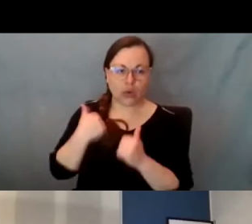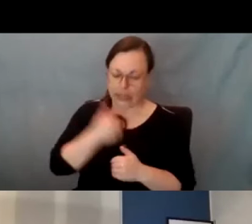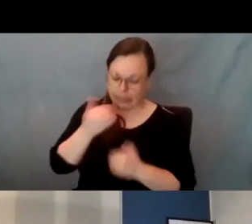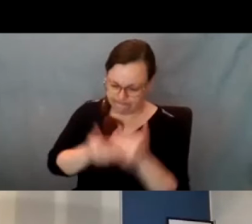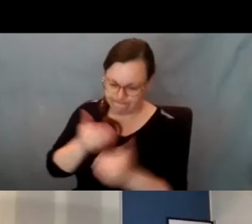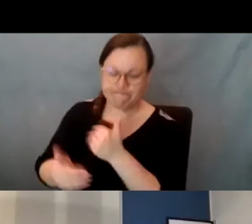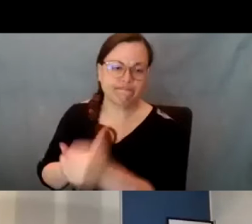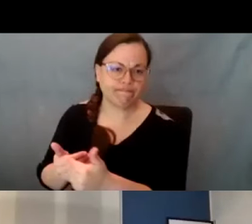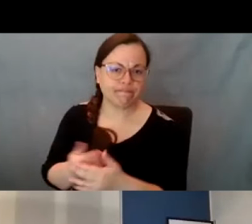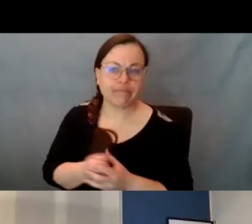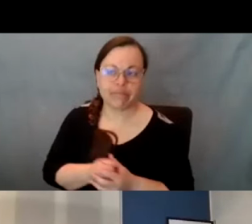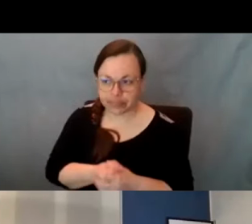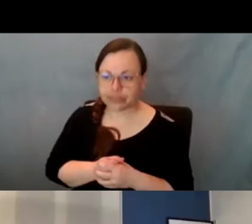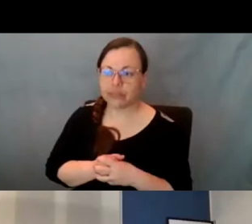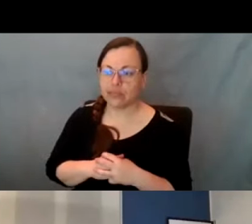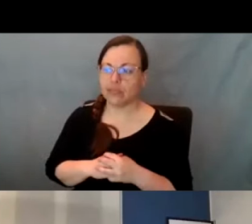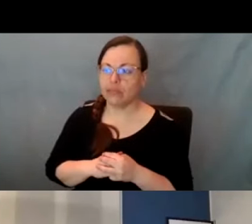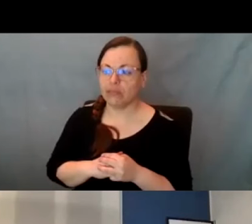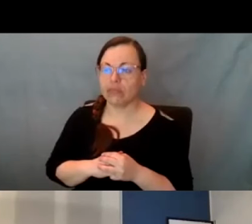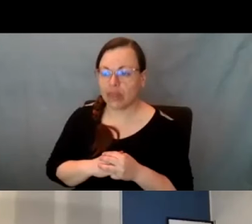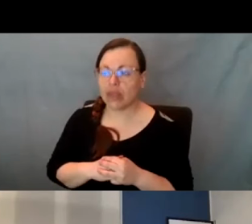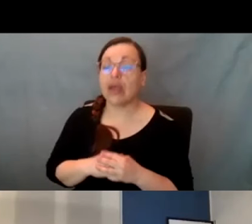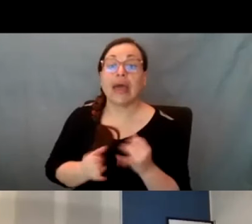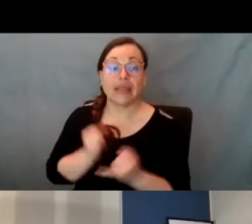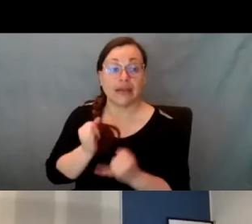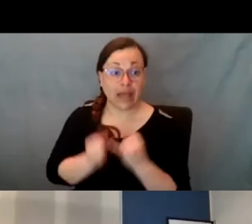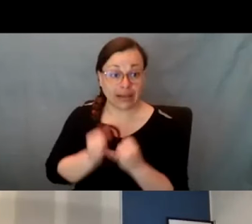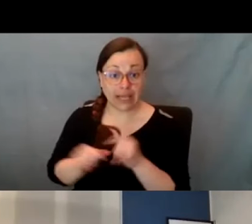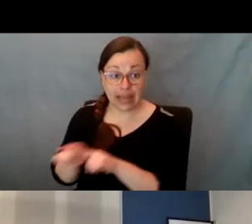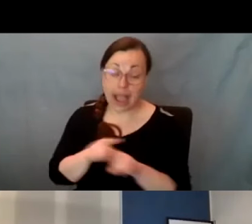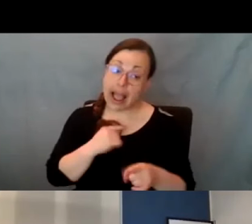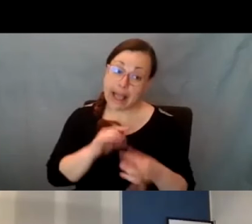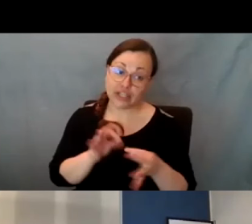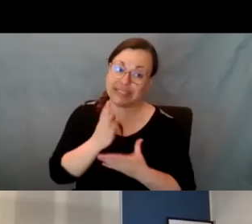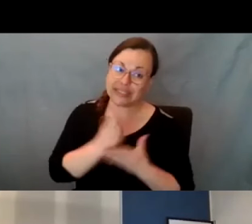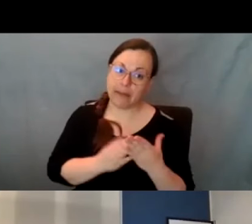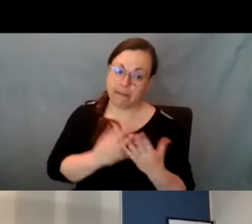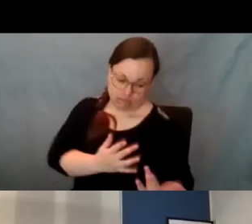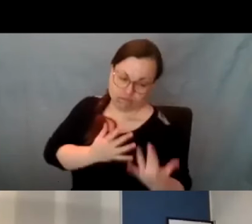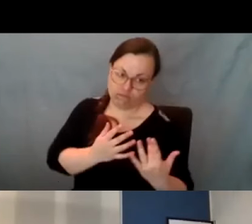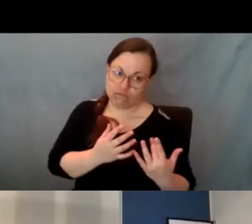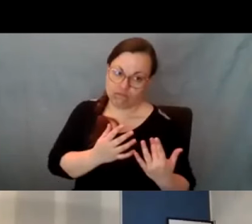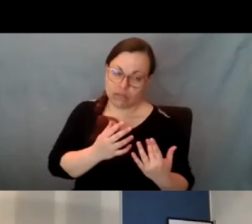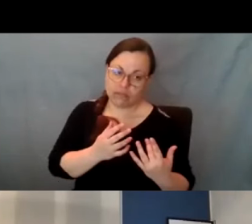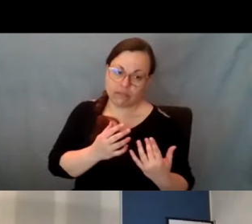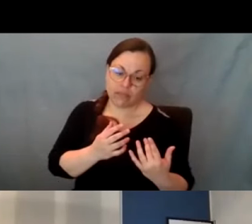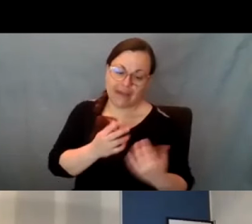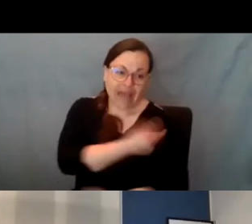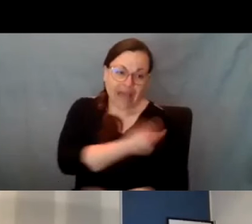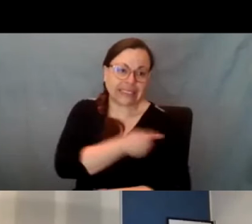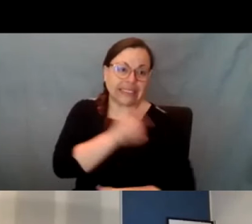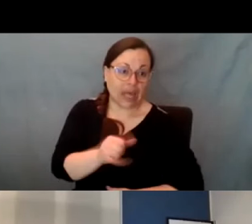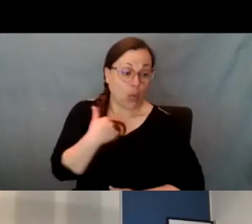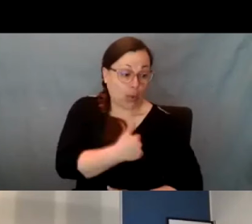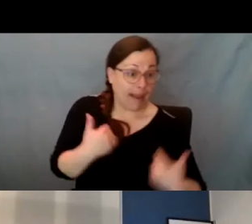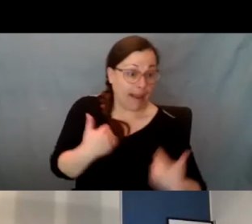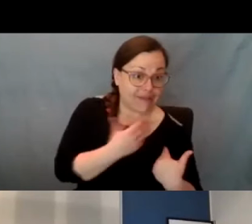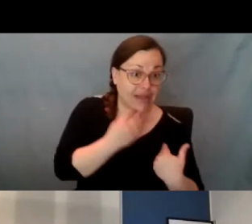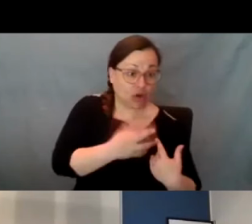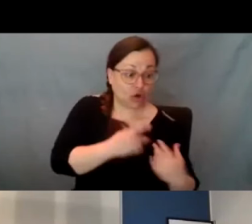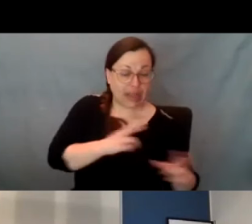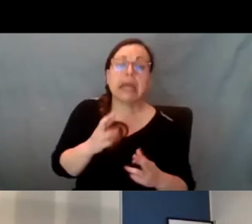then finally, as I mentioned, some of the vaccines in the pipeline had advantages. They maybe need only one dose.